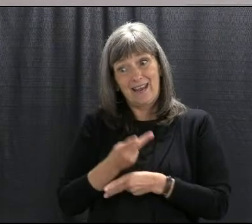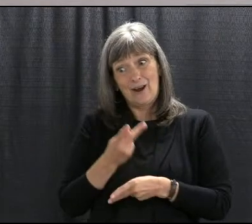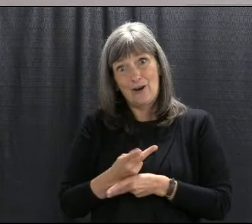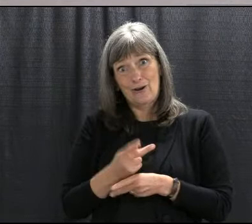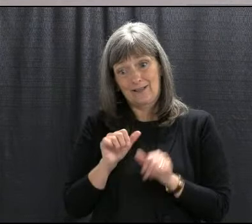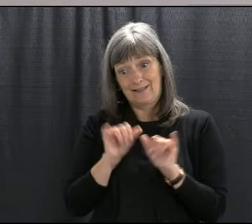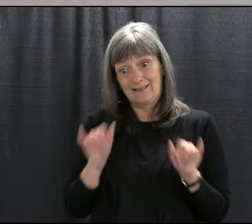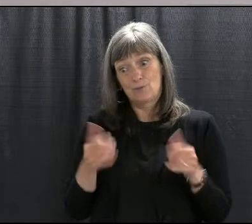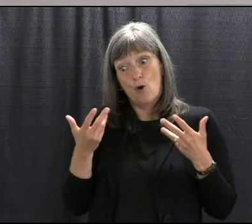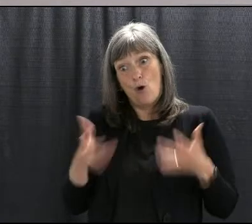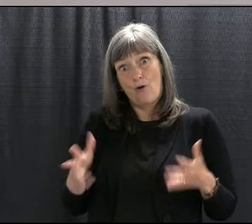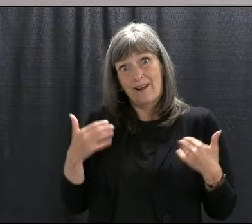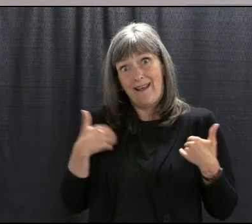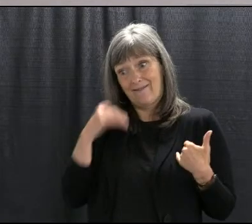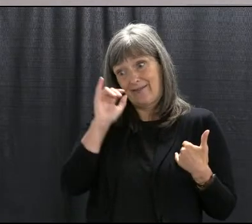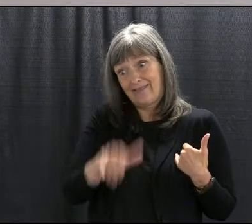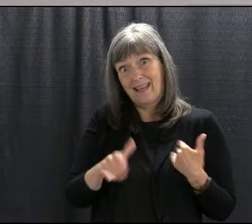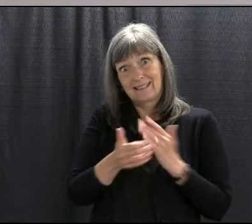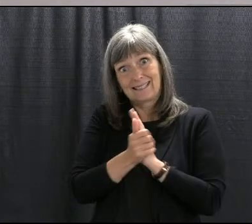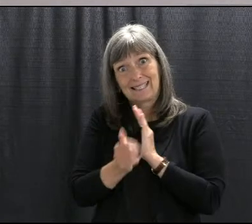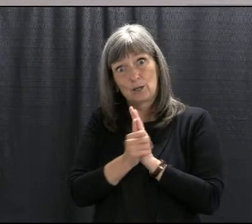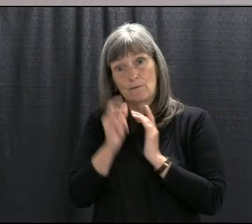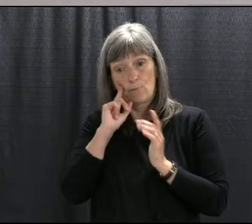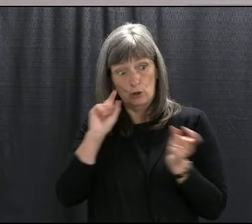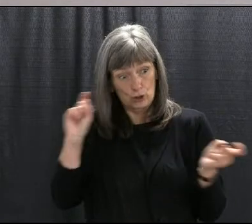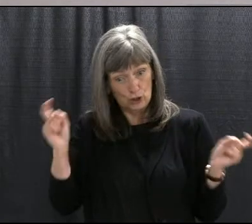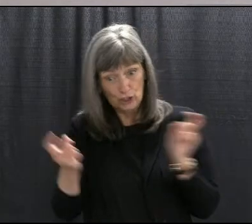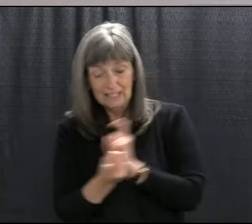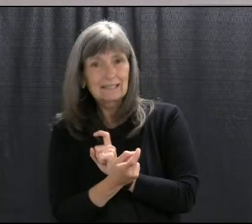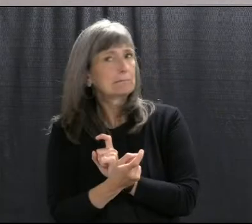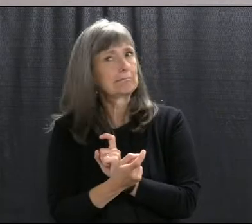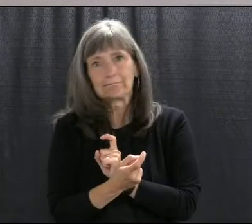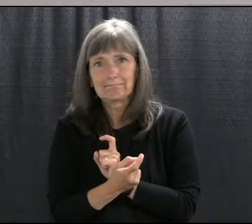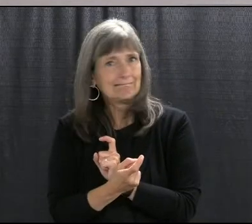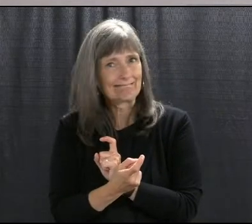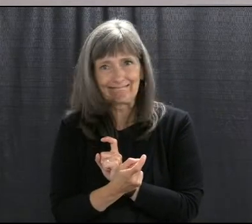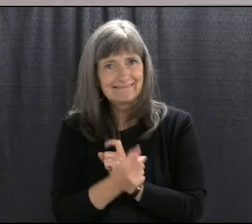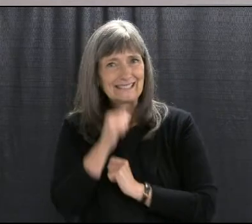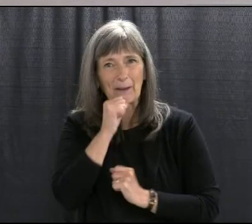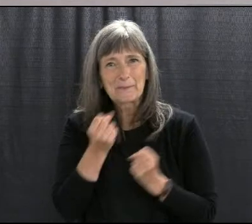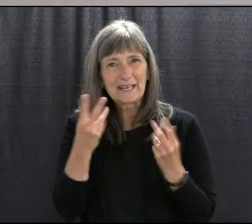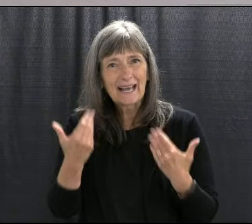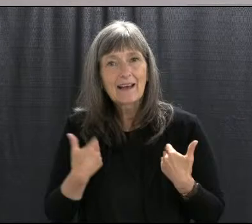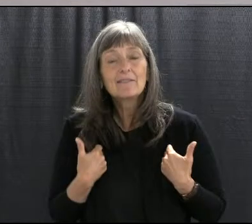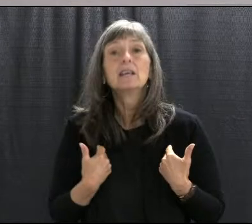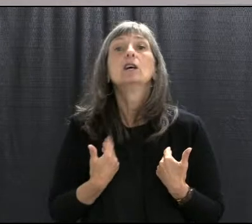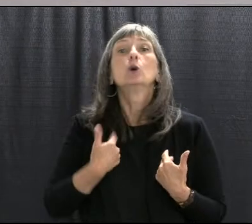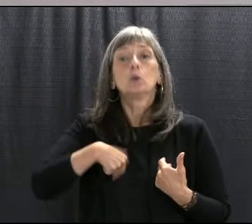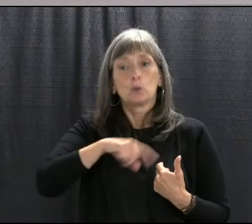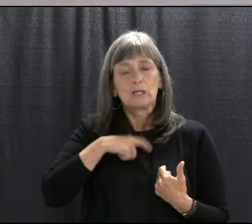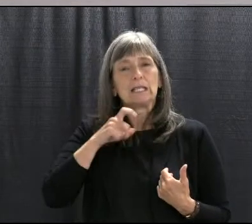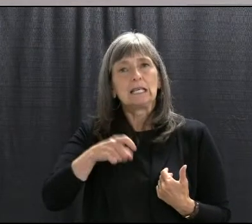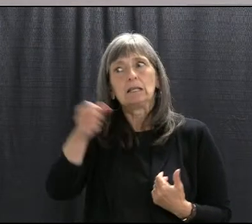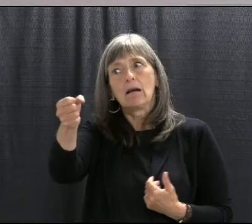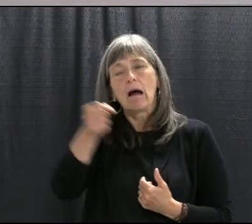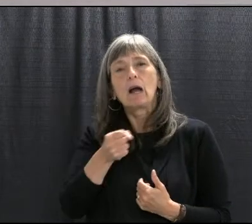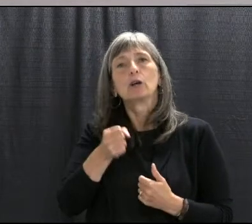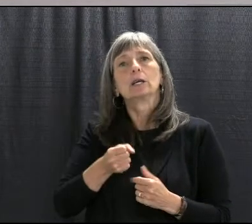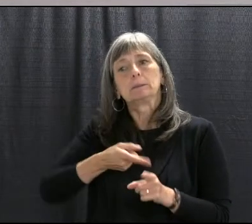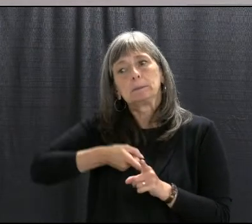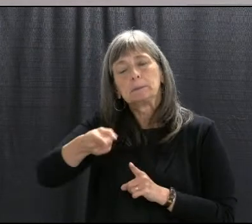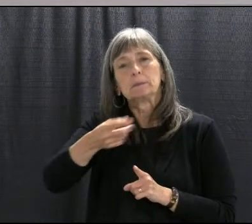be critical to change, manage the system, to be able to respond to need and to have a higher quality